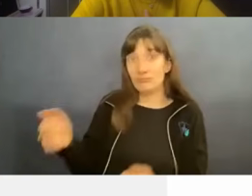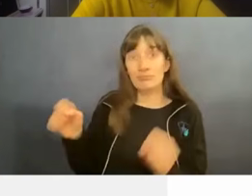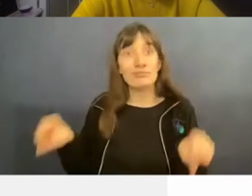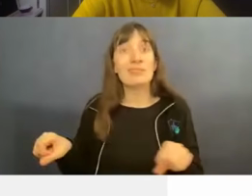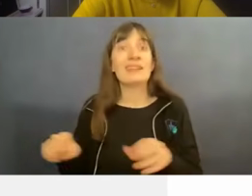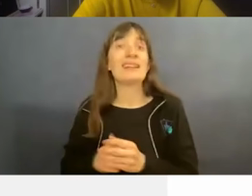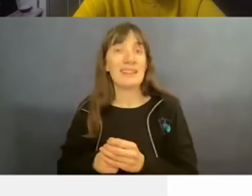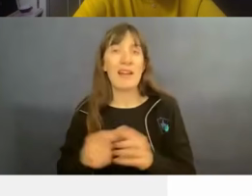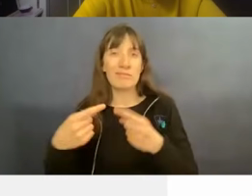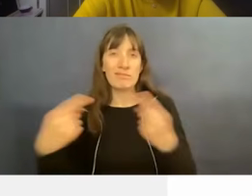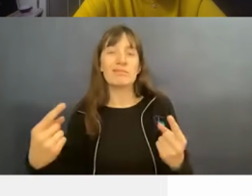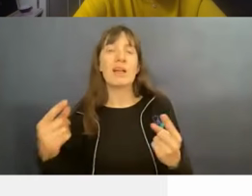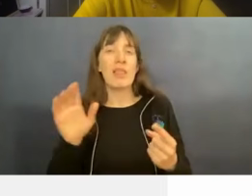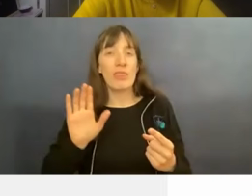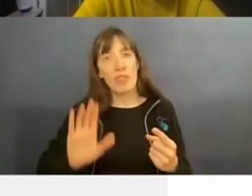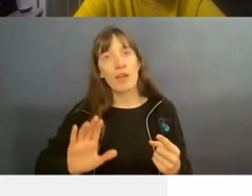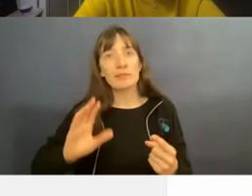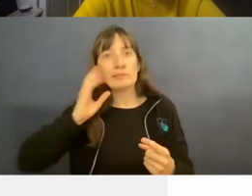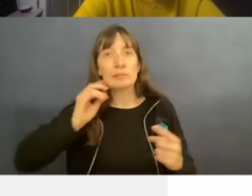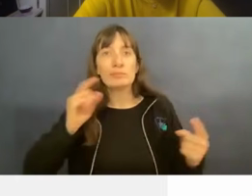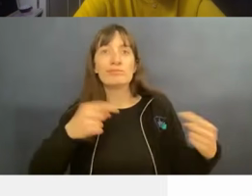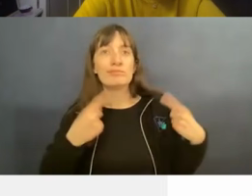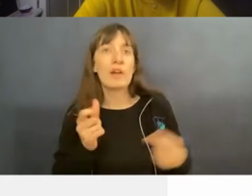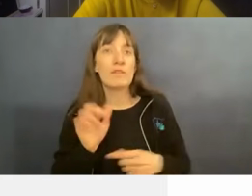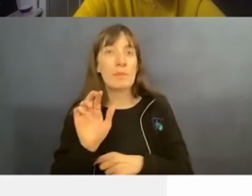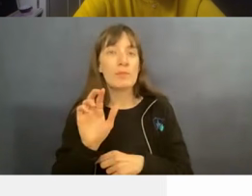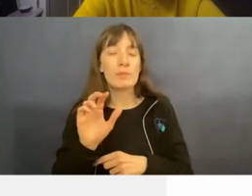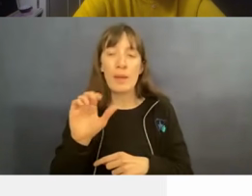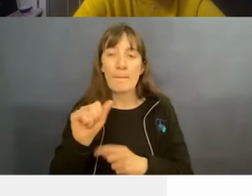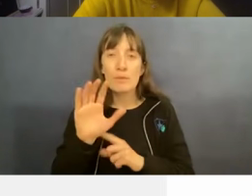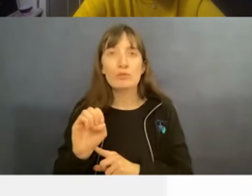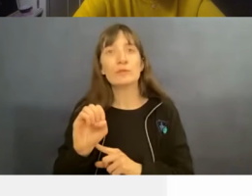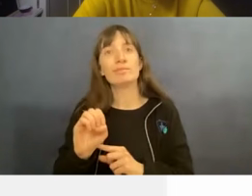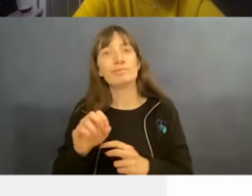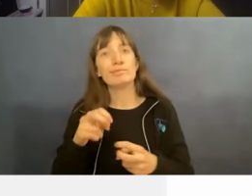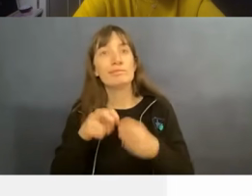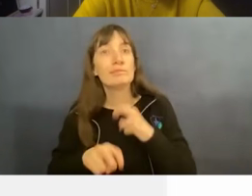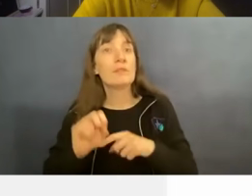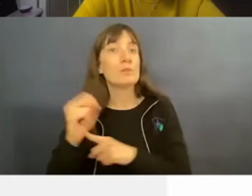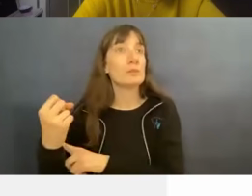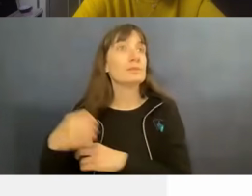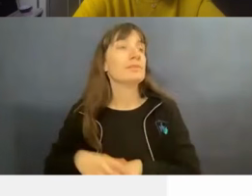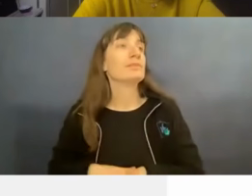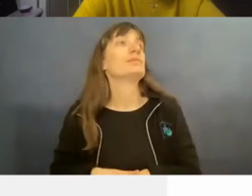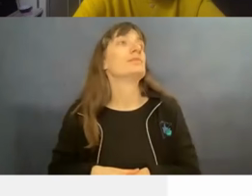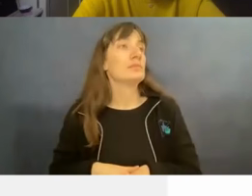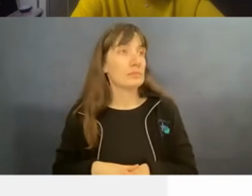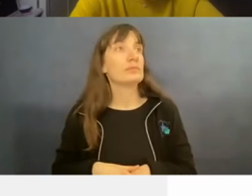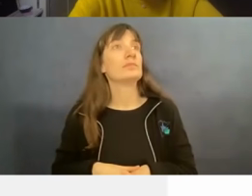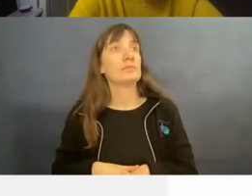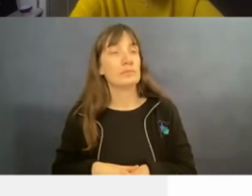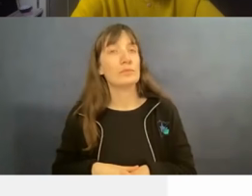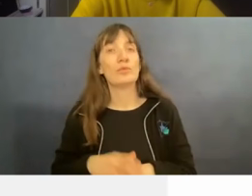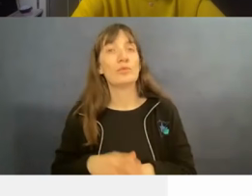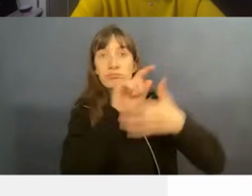witnessed. Again, these are the 5 components of trauma-informed kind of advocacy approaches. So thinking of ways to incorporate all